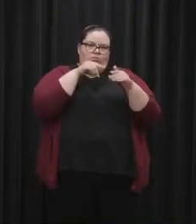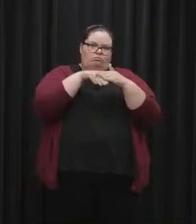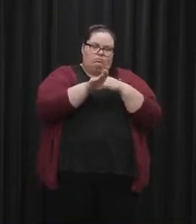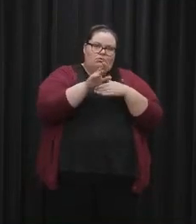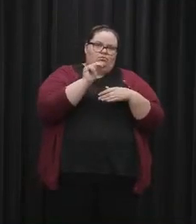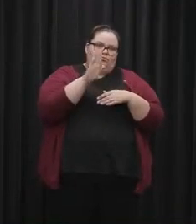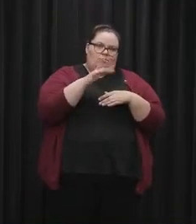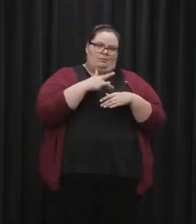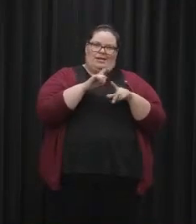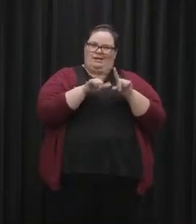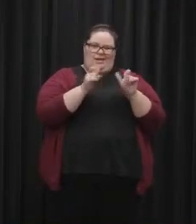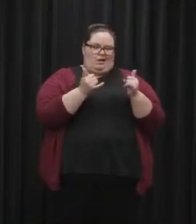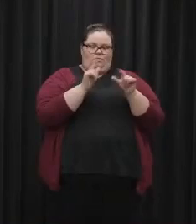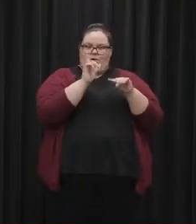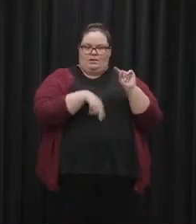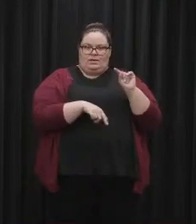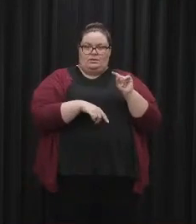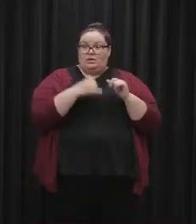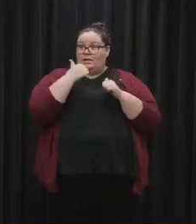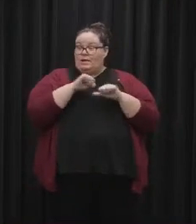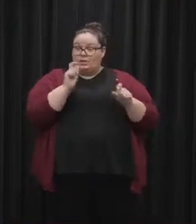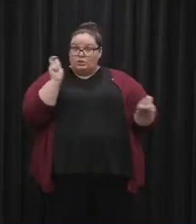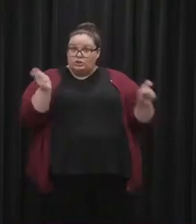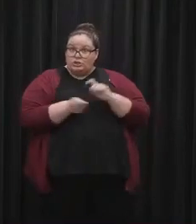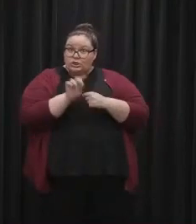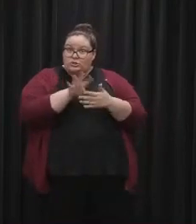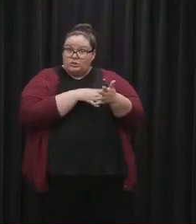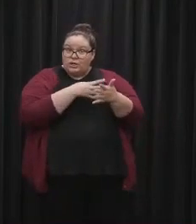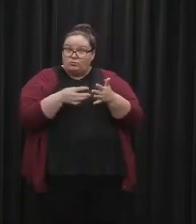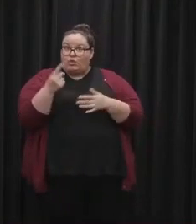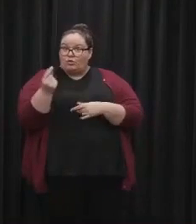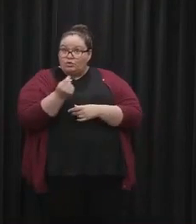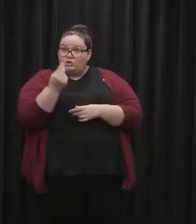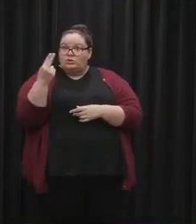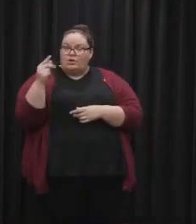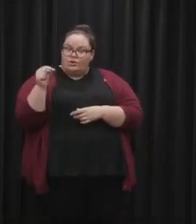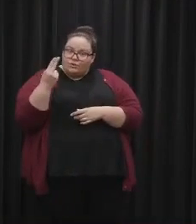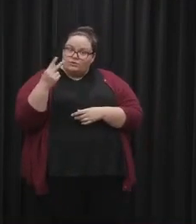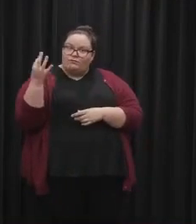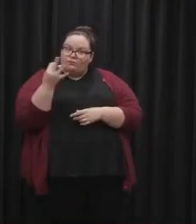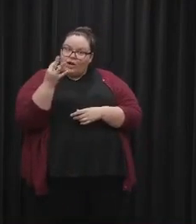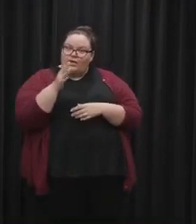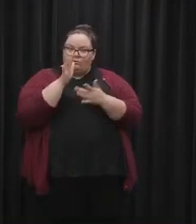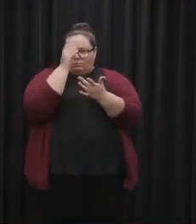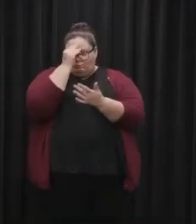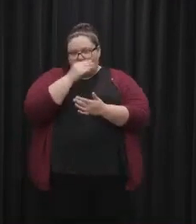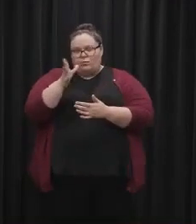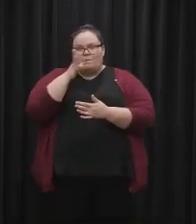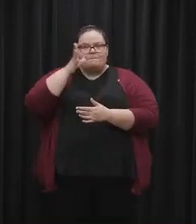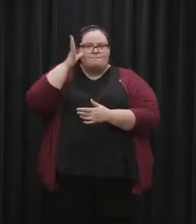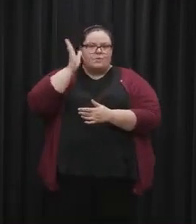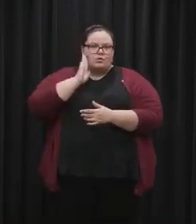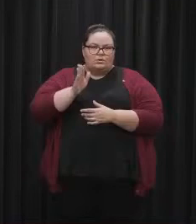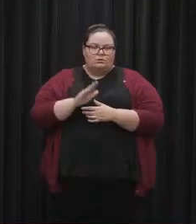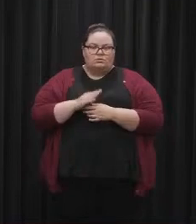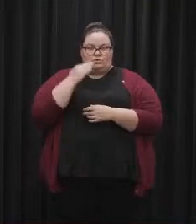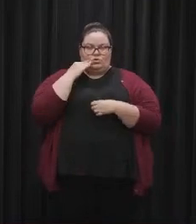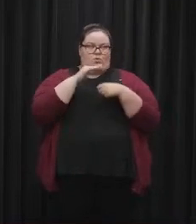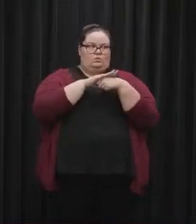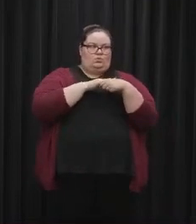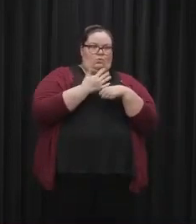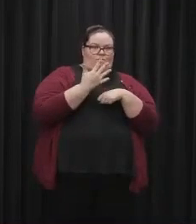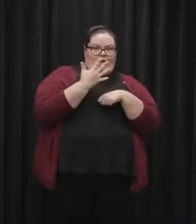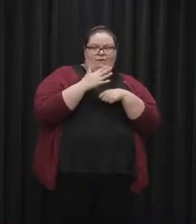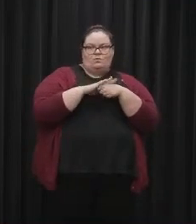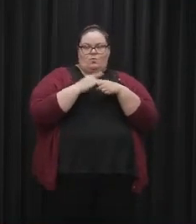going to be in touch with families to communicate any potential changes to the school schedule for Thursday or Friday. So we know the situation in Zones 1 and